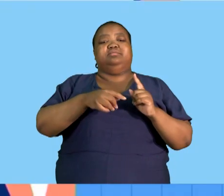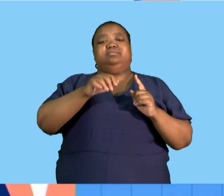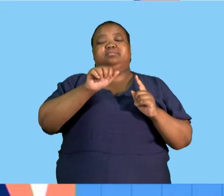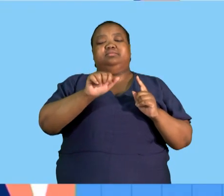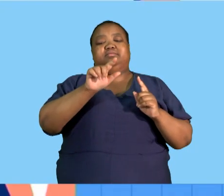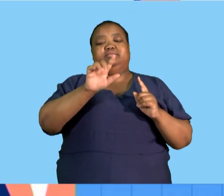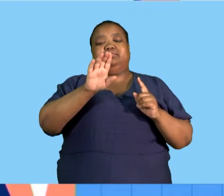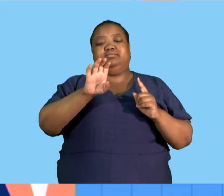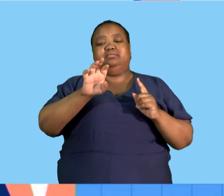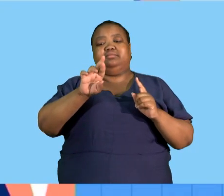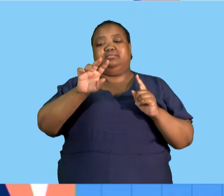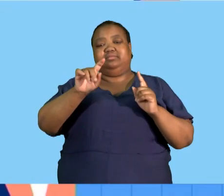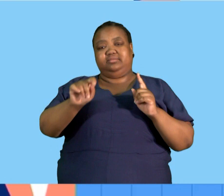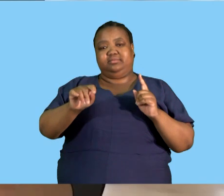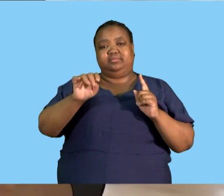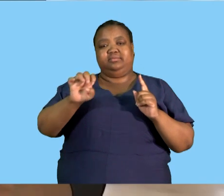Albert Einstein.